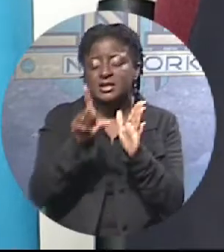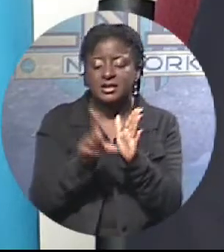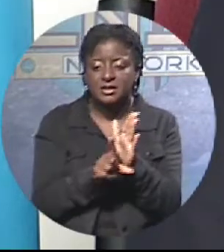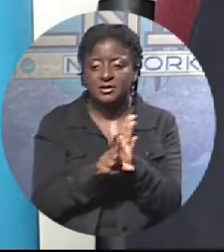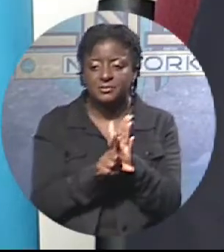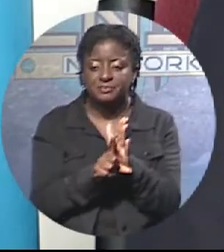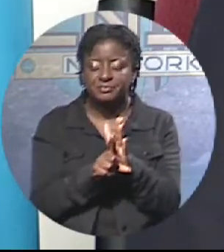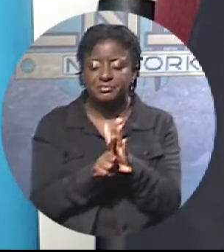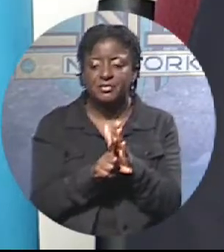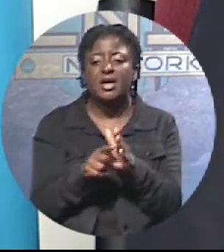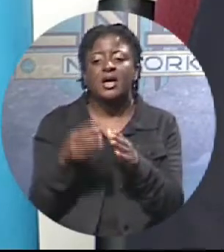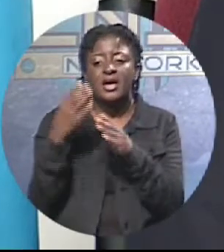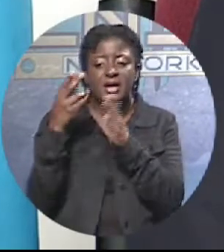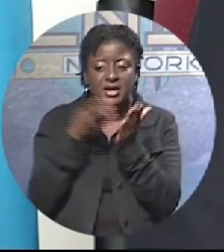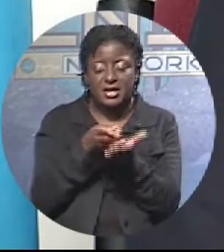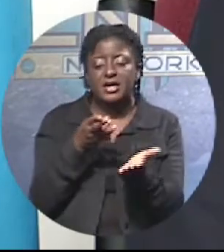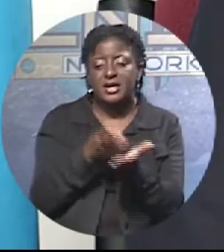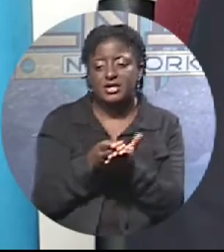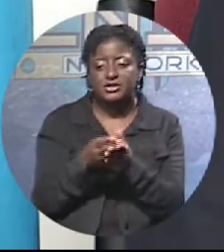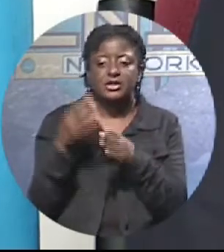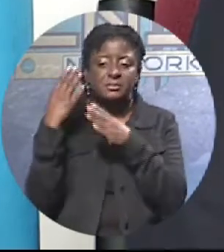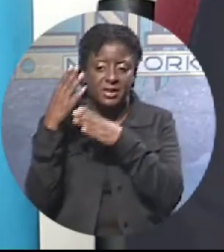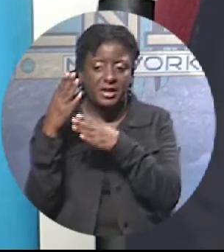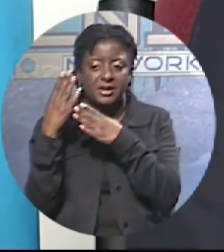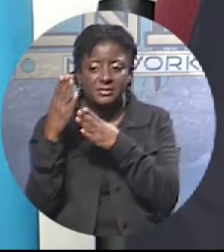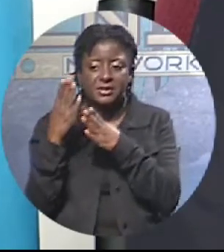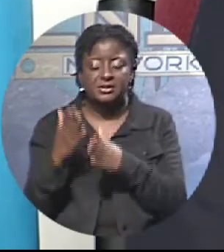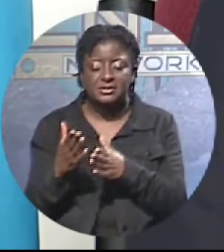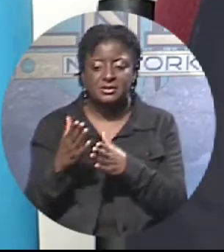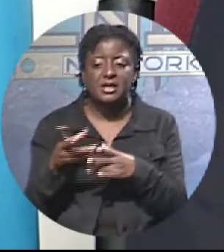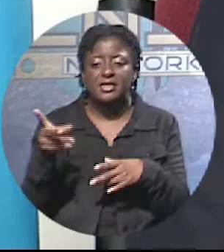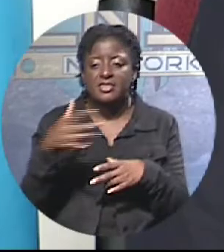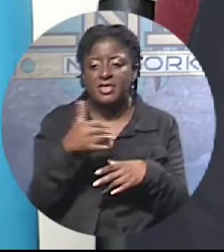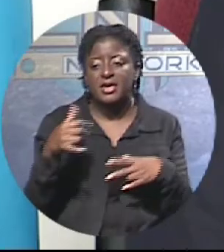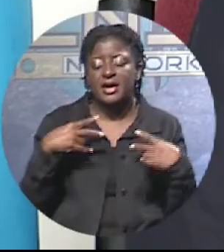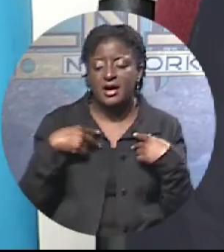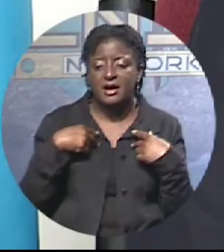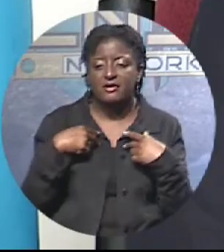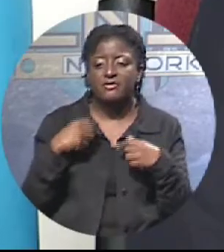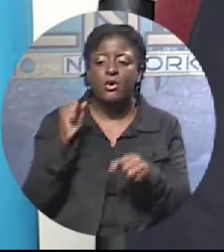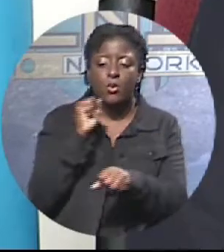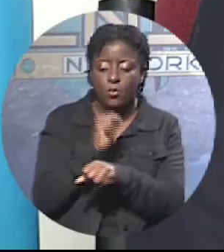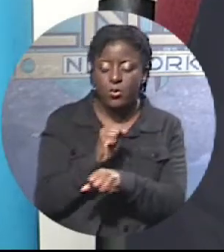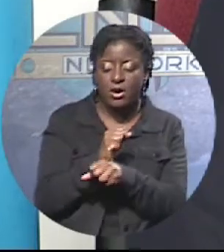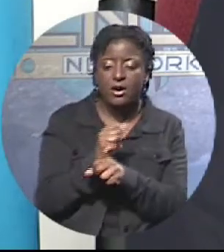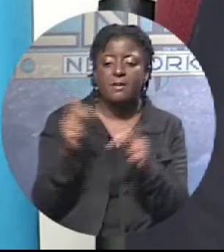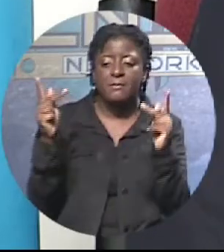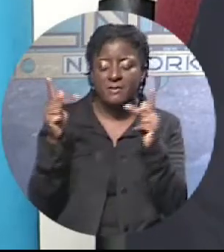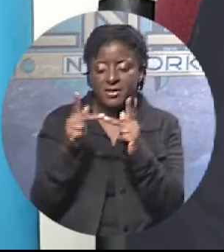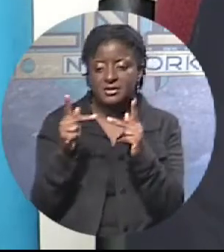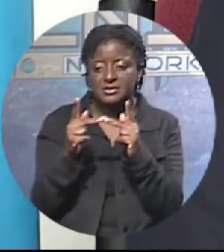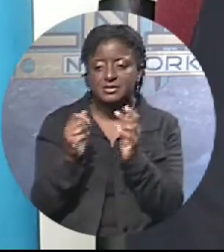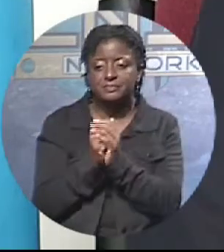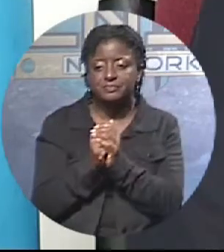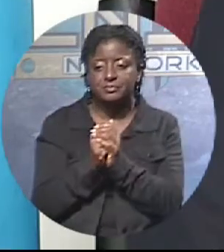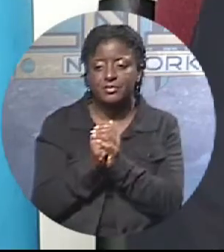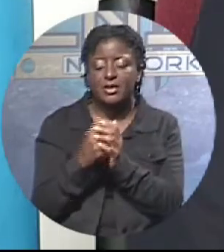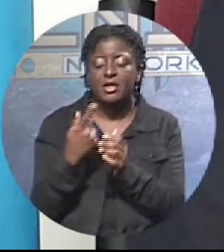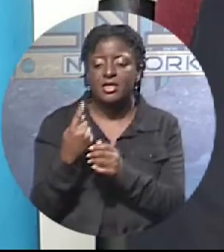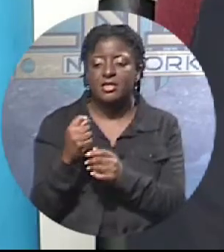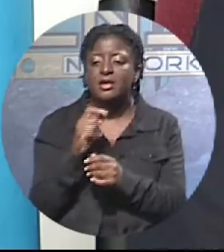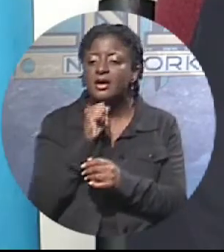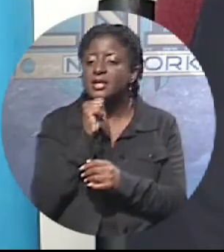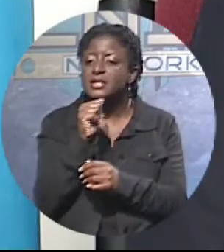Bahamians, they have work permits, permanent residence. The illegal Haitians, usually we